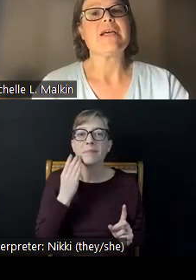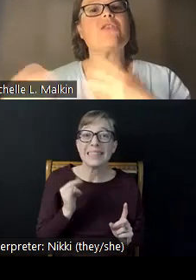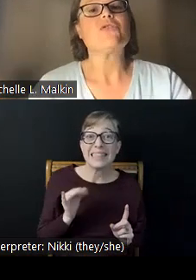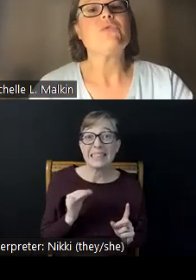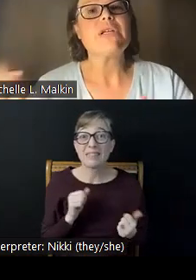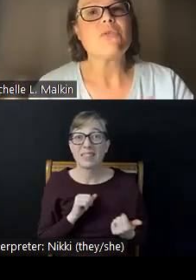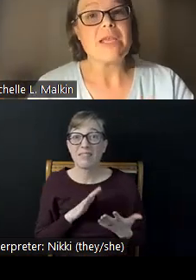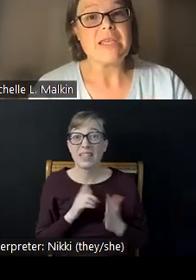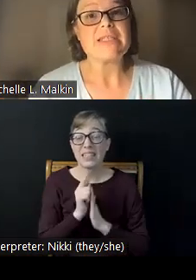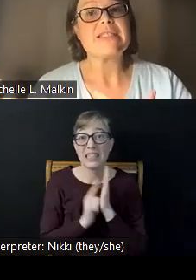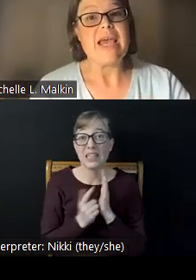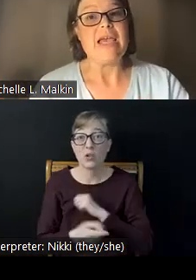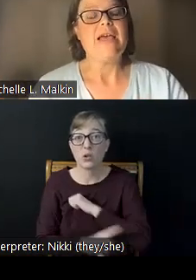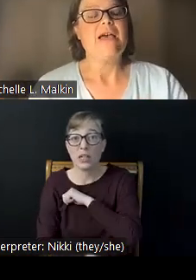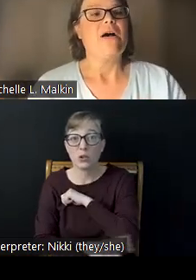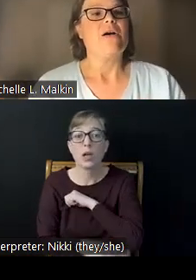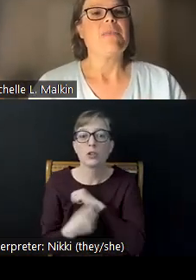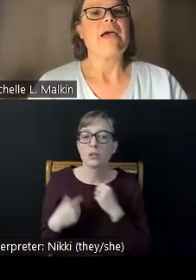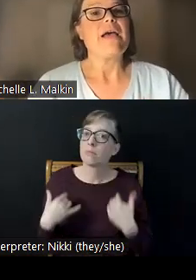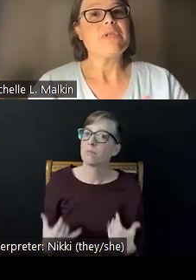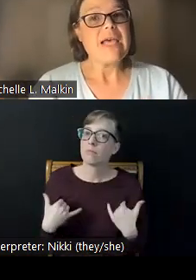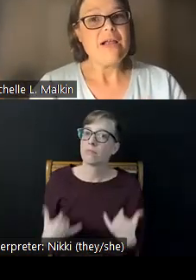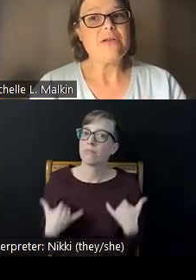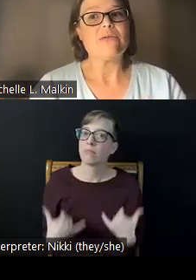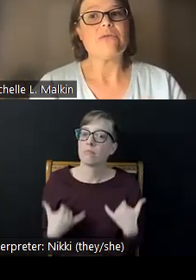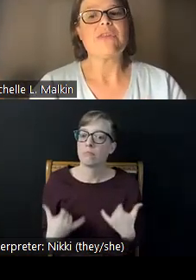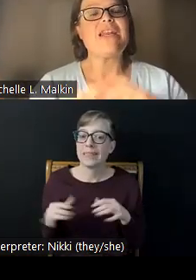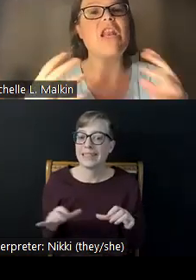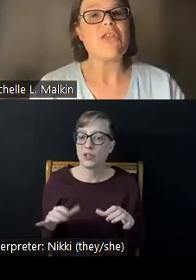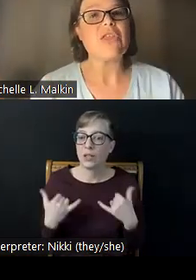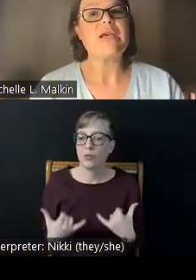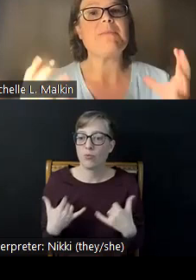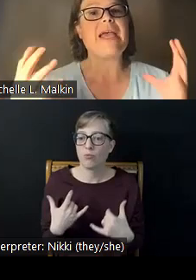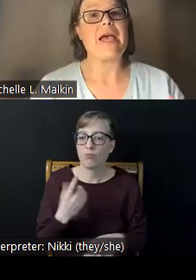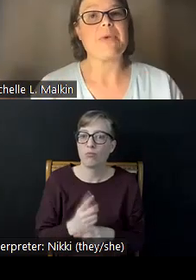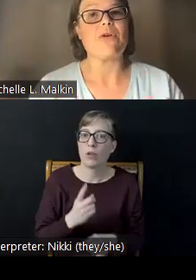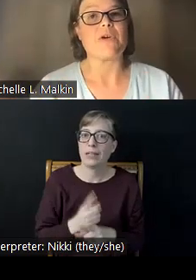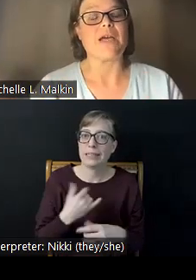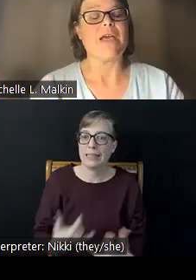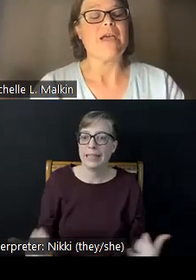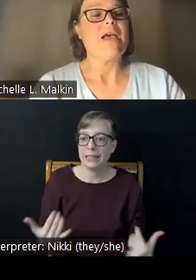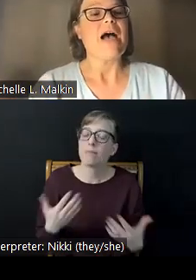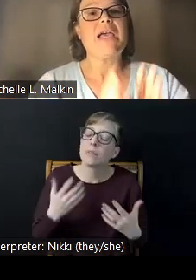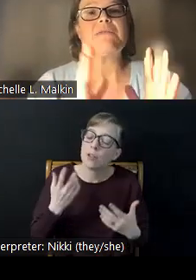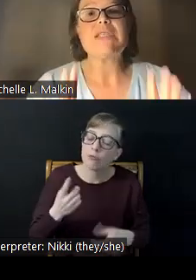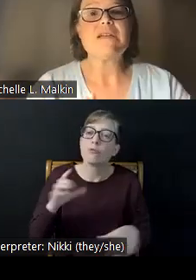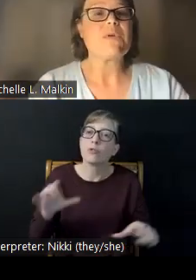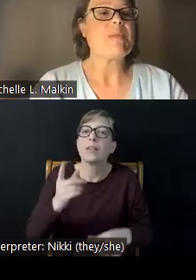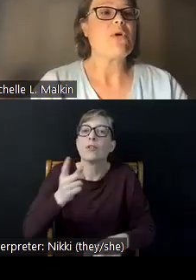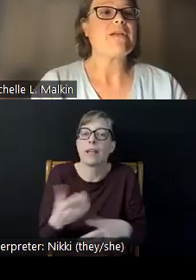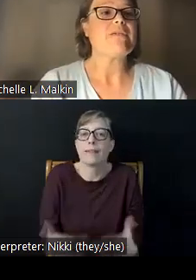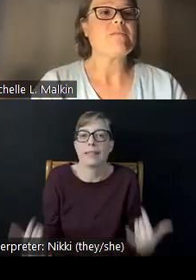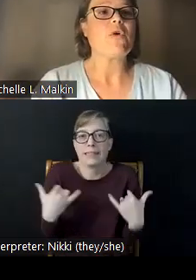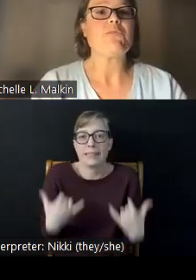consequences, they're doing the right things today. And I will tell you that nothing may happen overnight. I have seen it